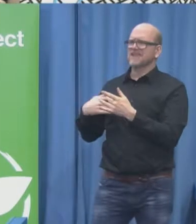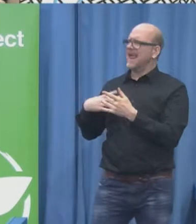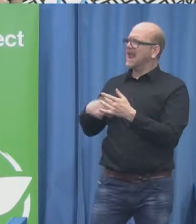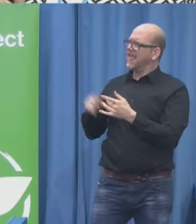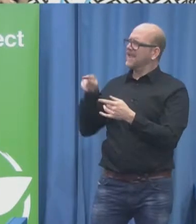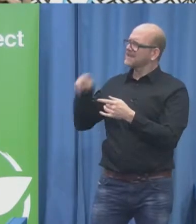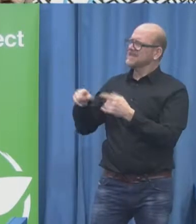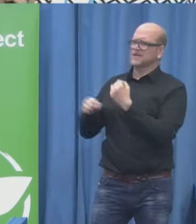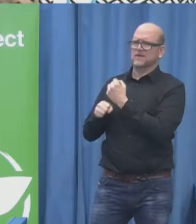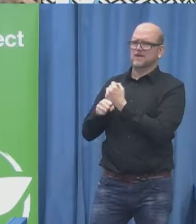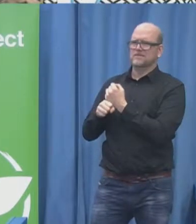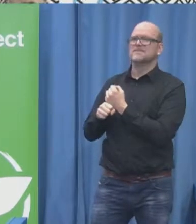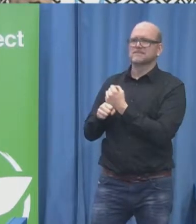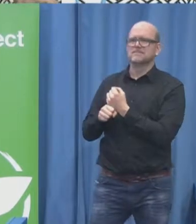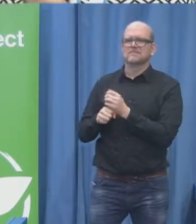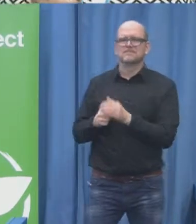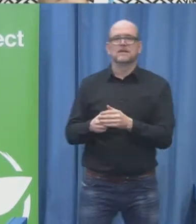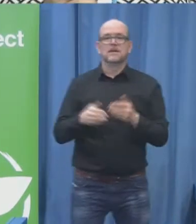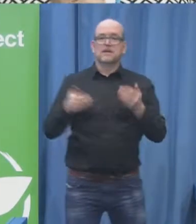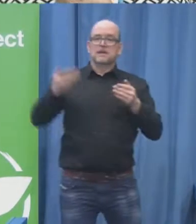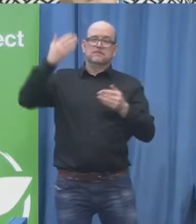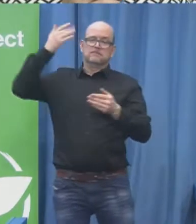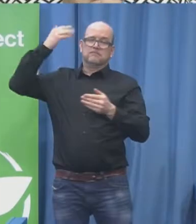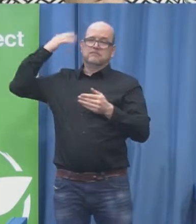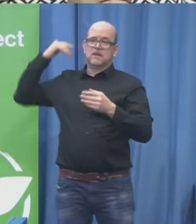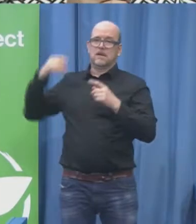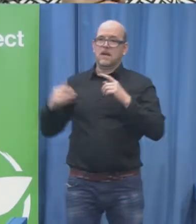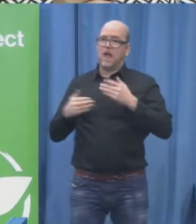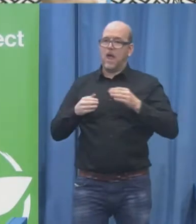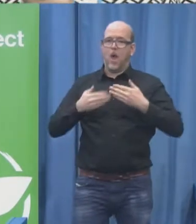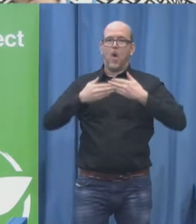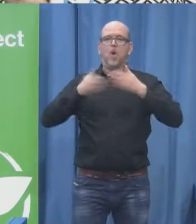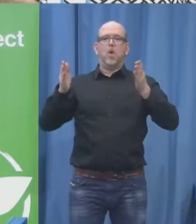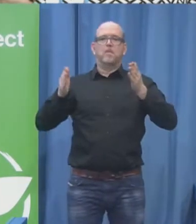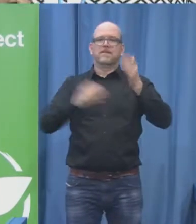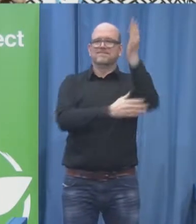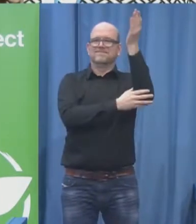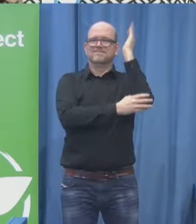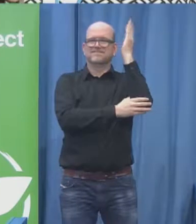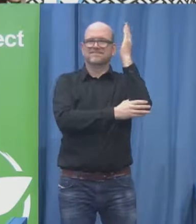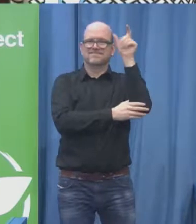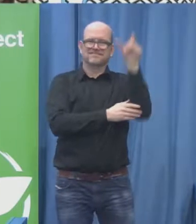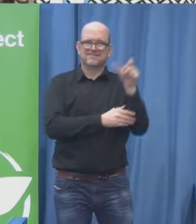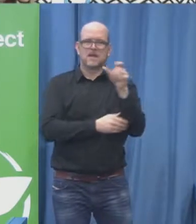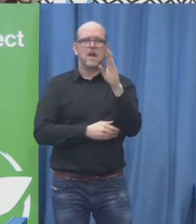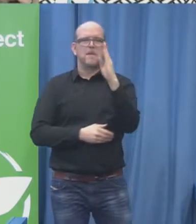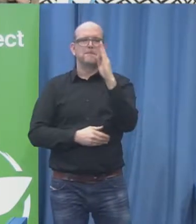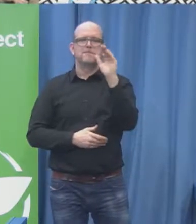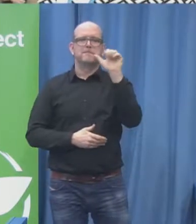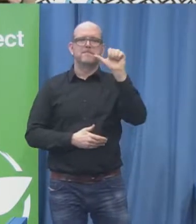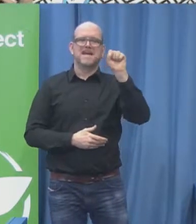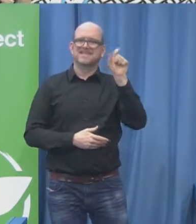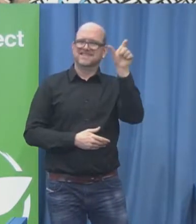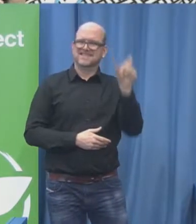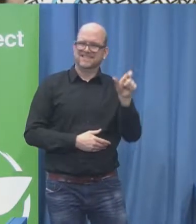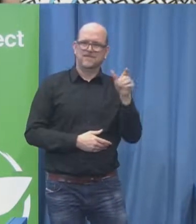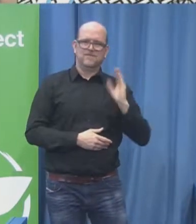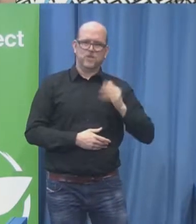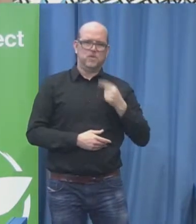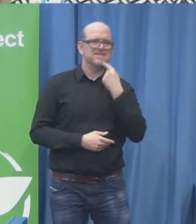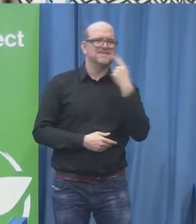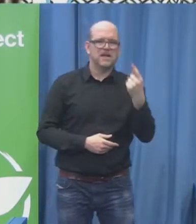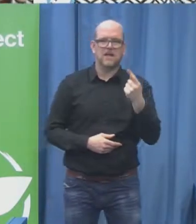Bass said in her opening speech, partnership is a key driver for change. And moreover, we could not have had better